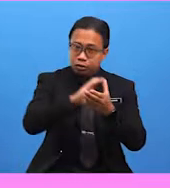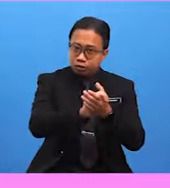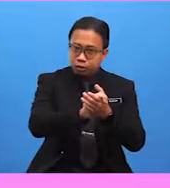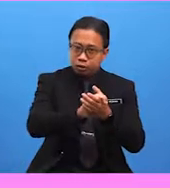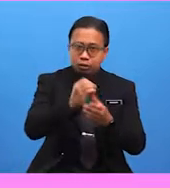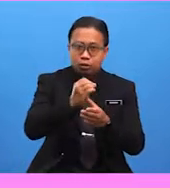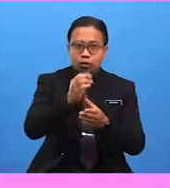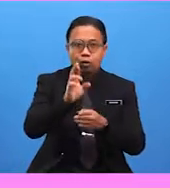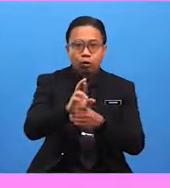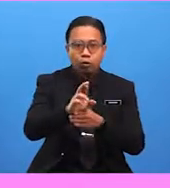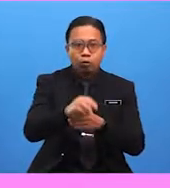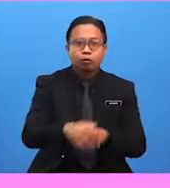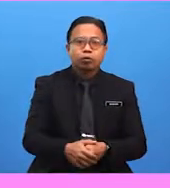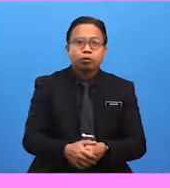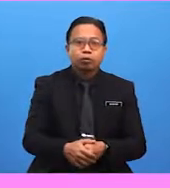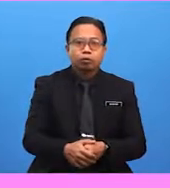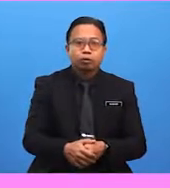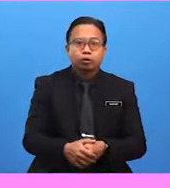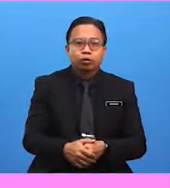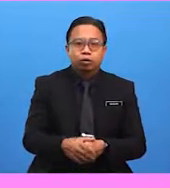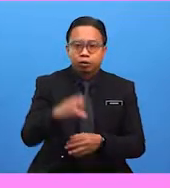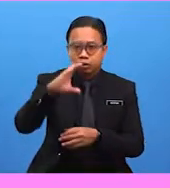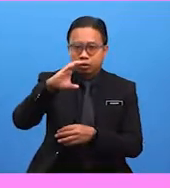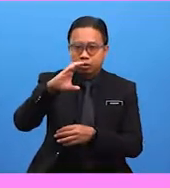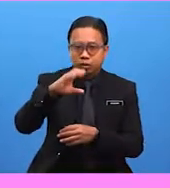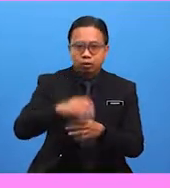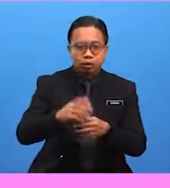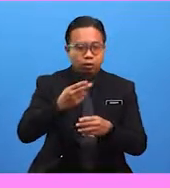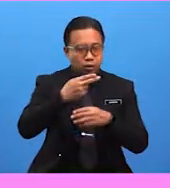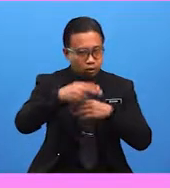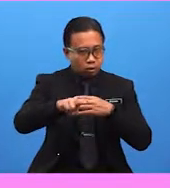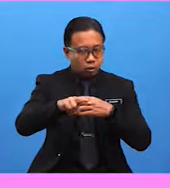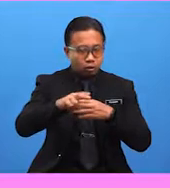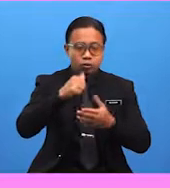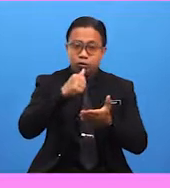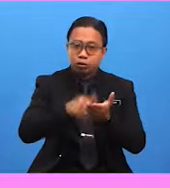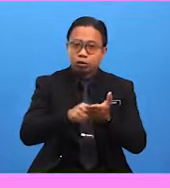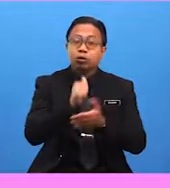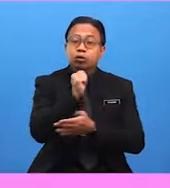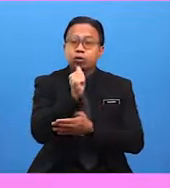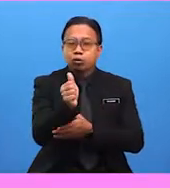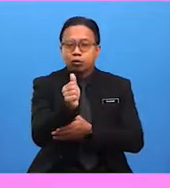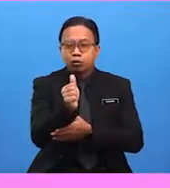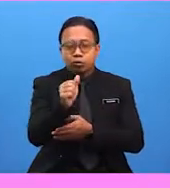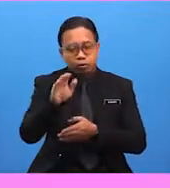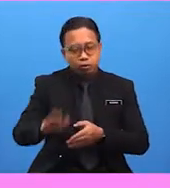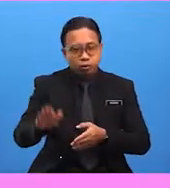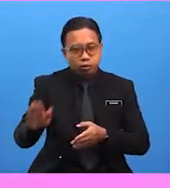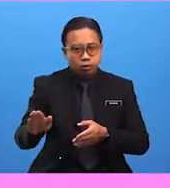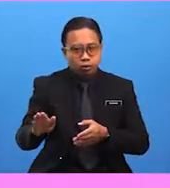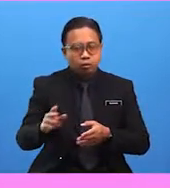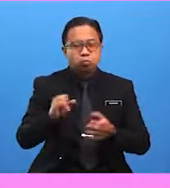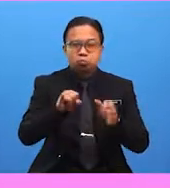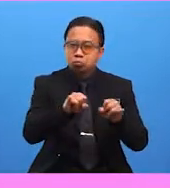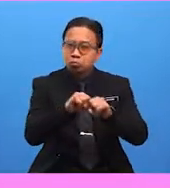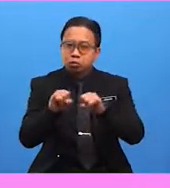of course, he is a legal dispatch clerk. It is also not her daughter who is